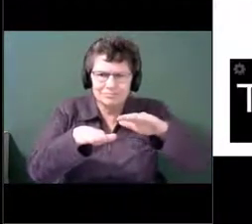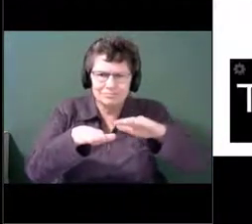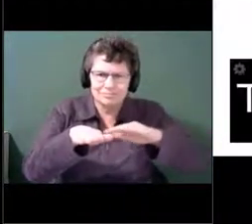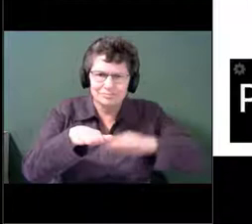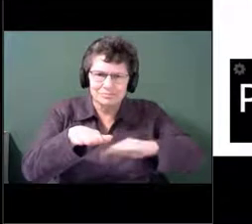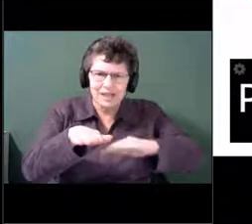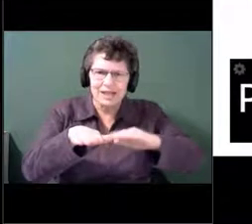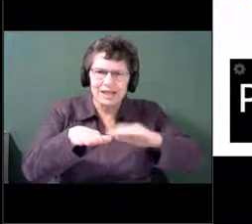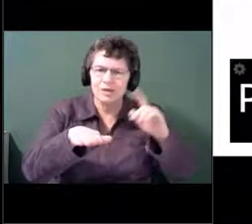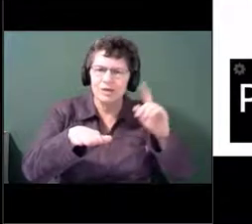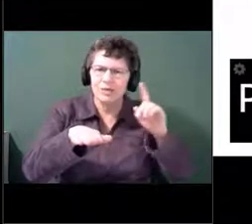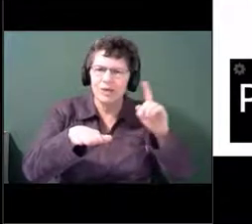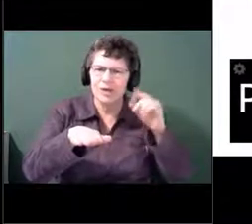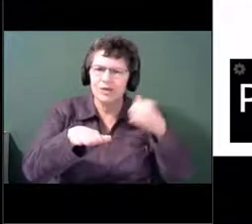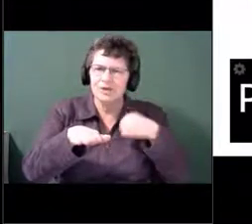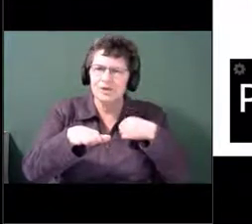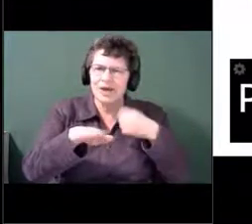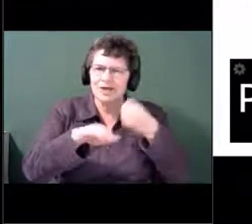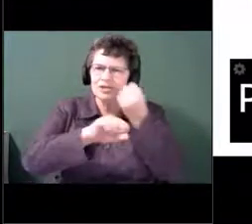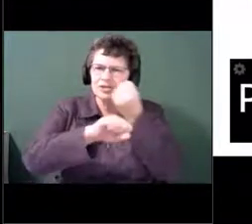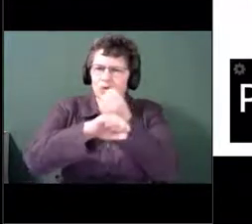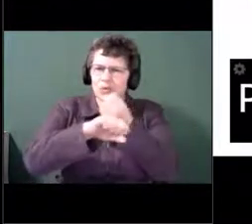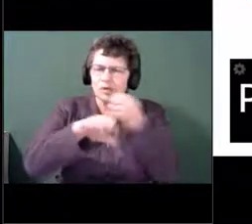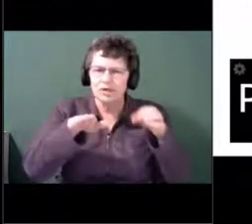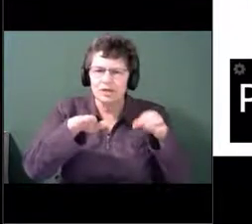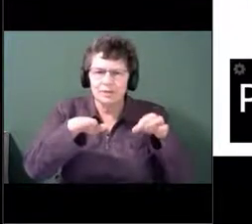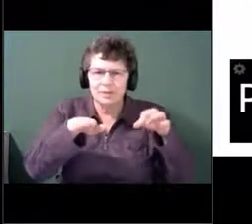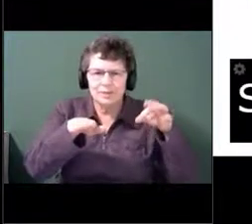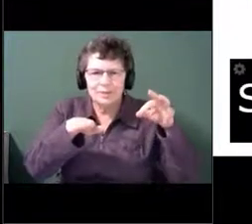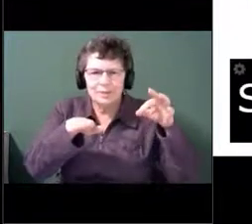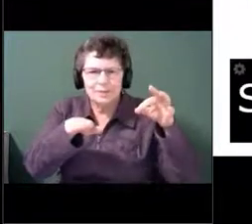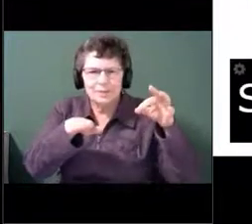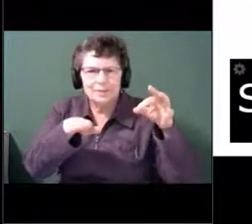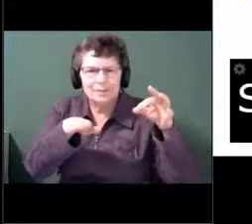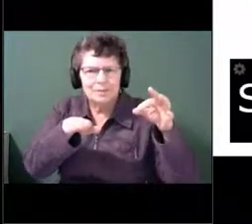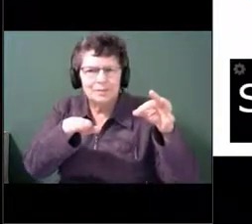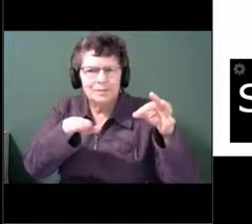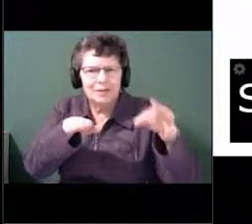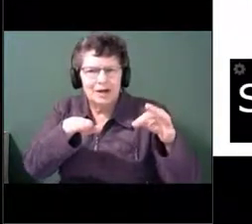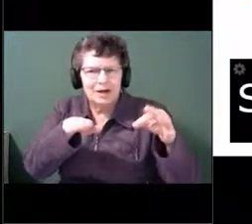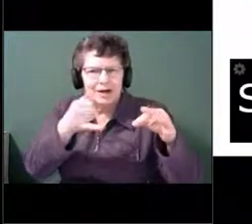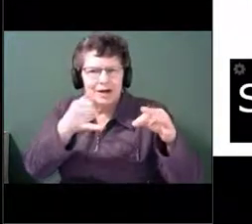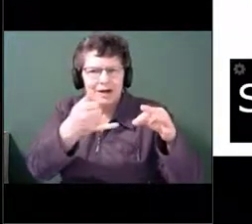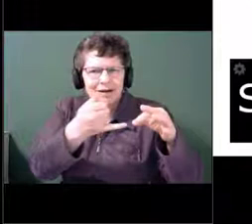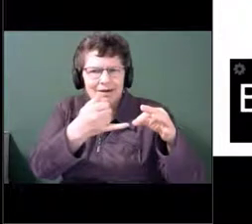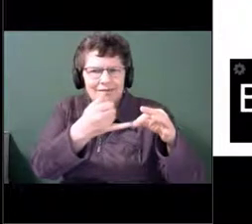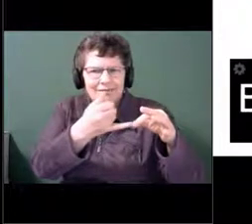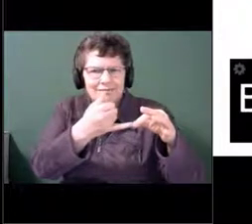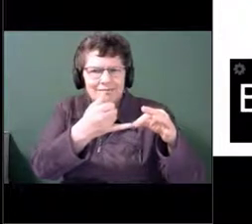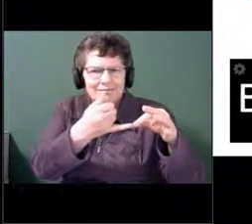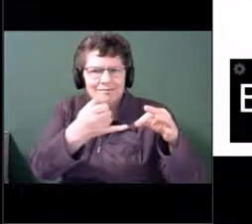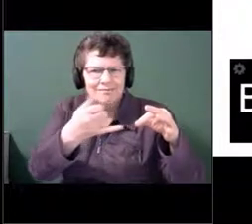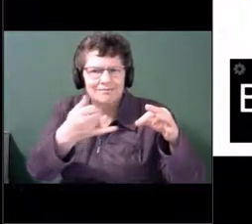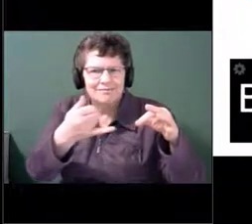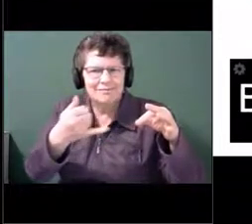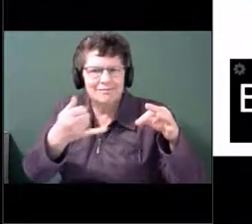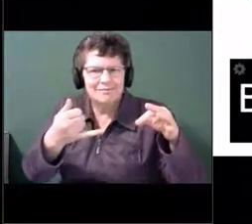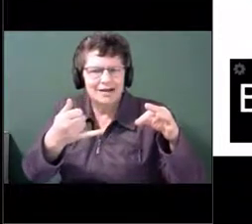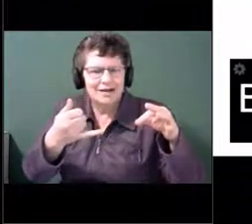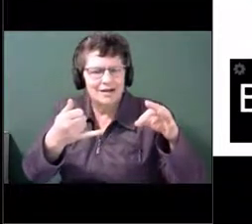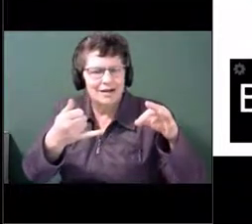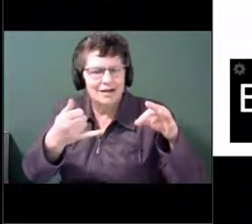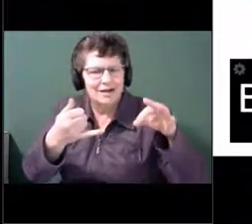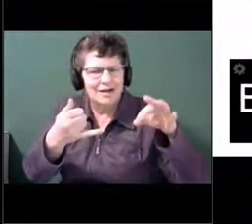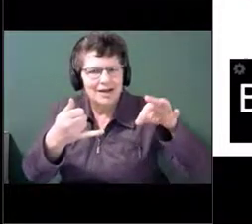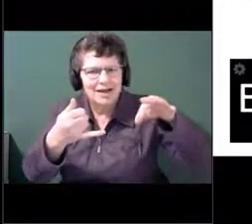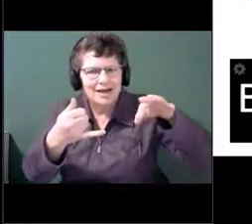the wooden stick there, you know, balanced perfectly almost. And yet there's a sense that something's